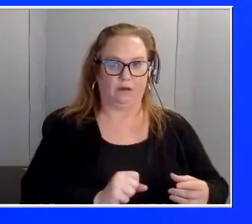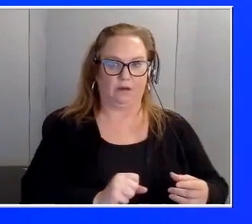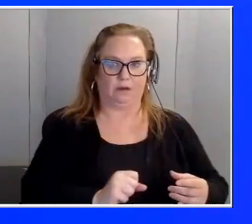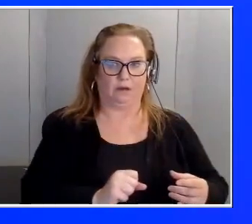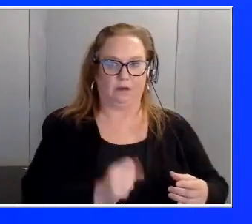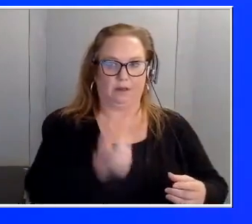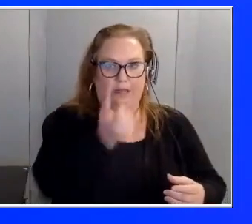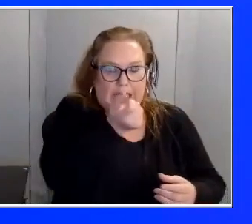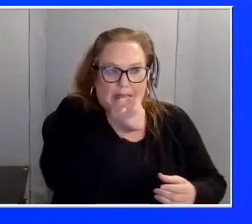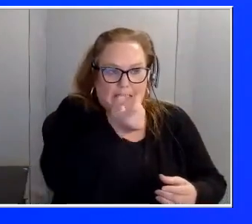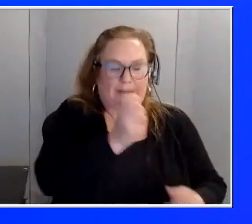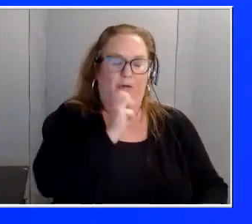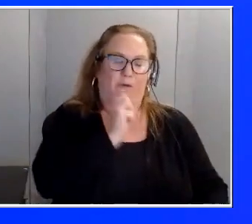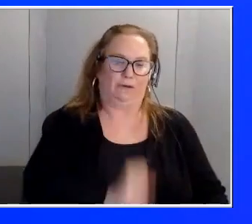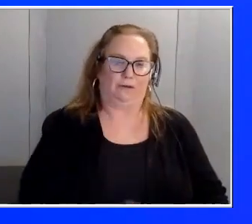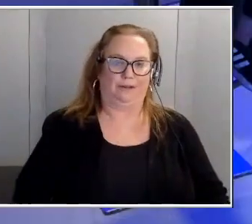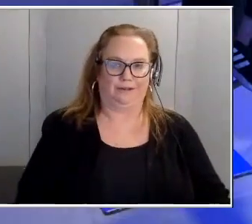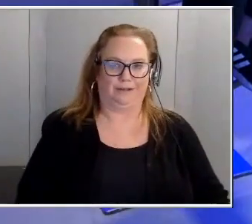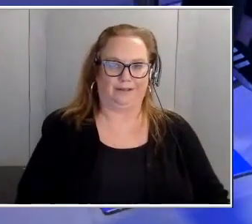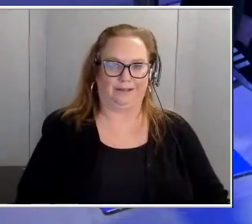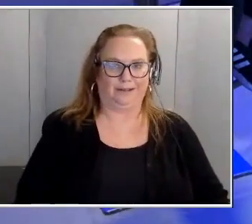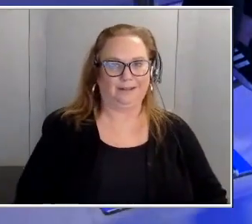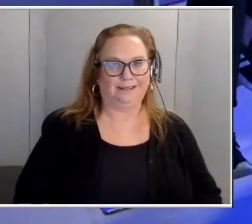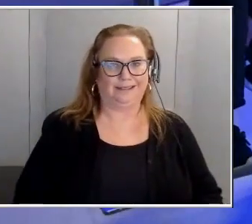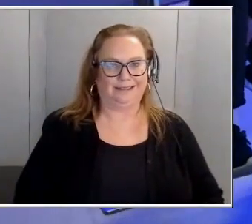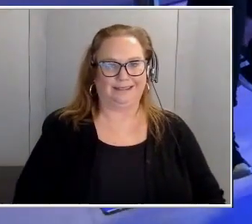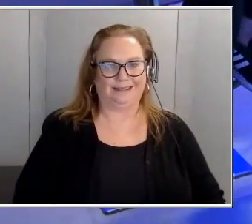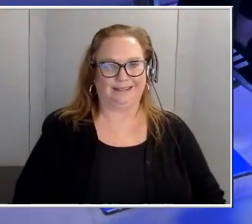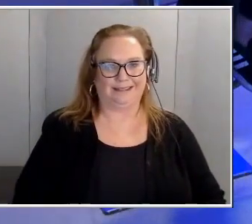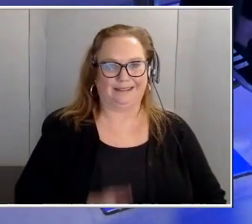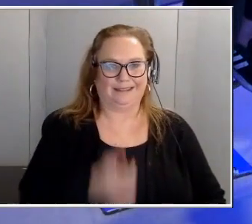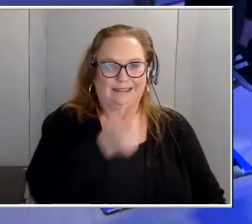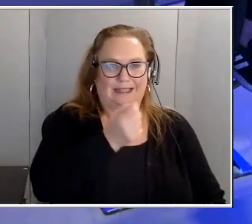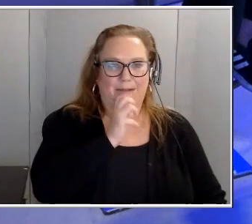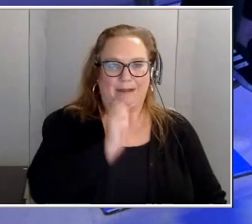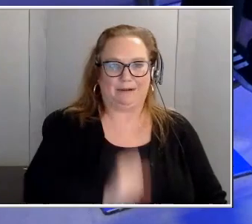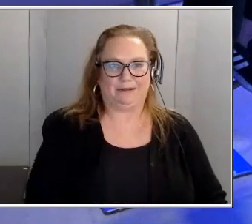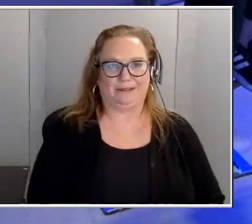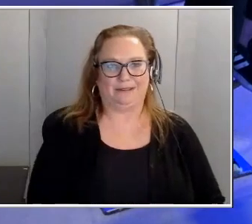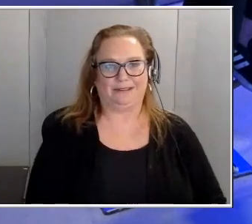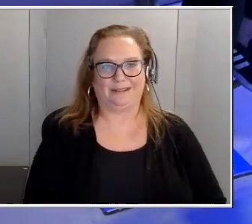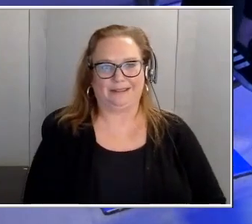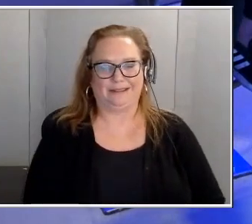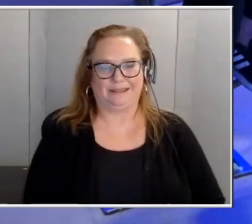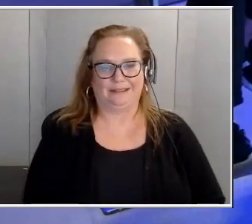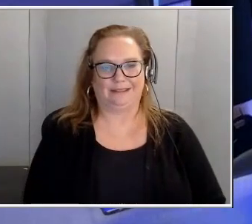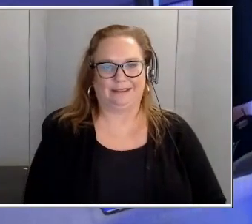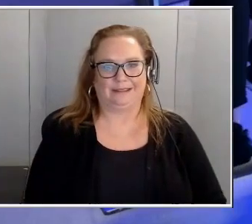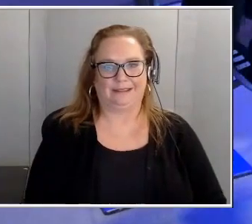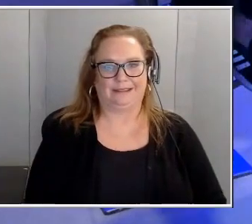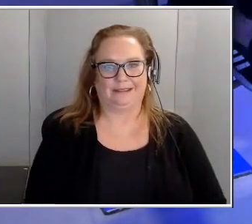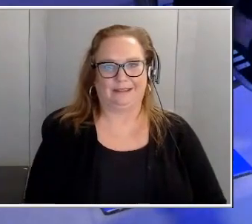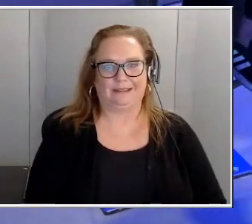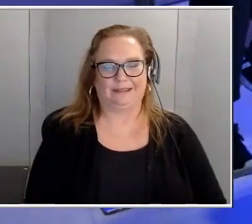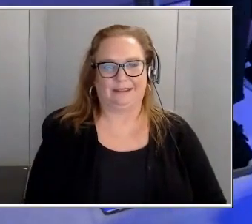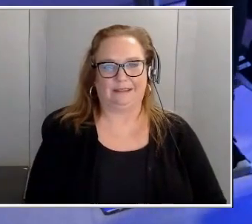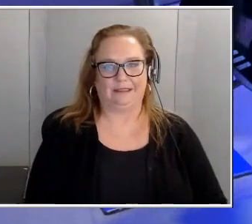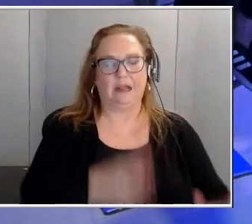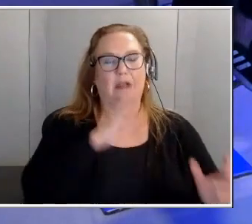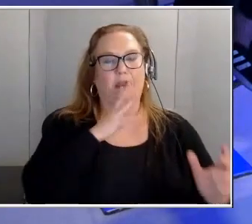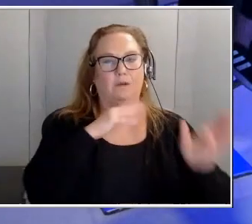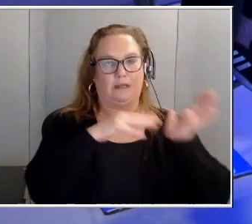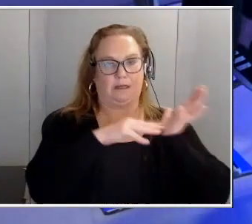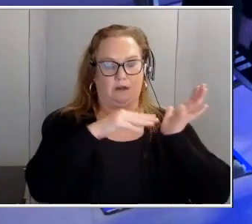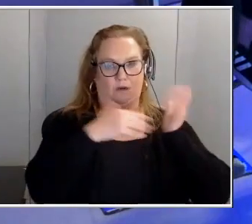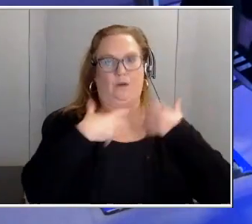a little bit older. Right. Little bit older. Thank you. I talked to a doctor in the health system, and